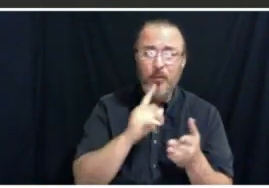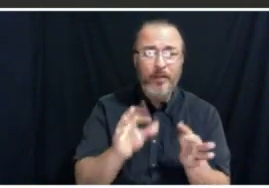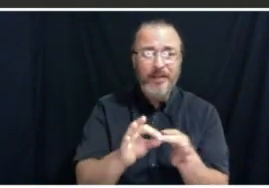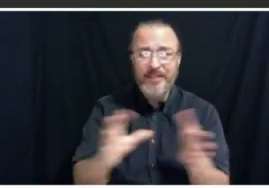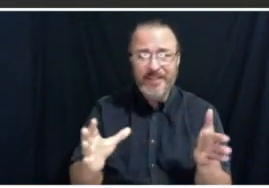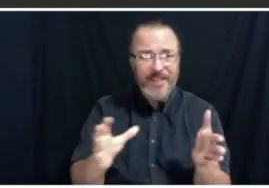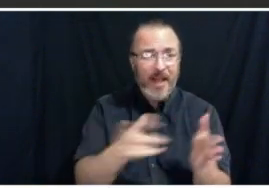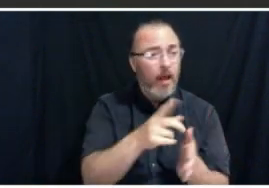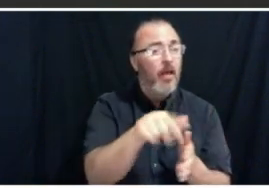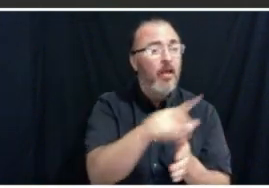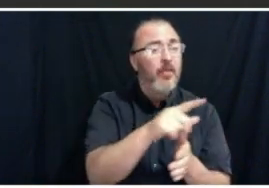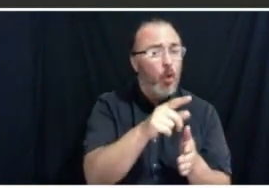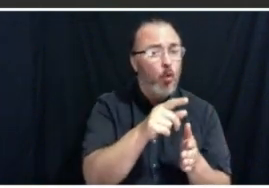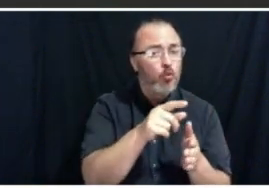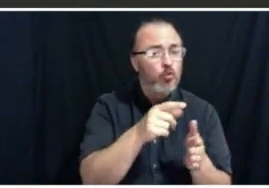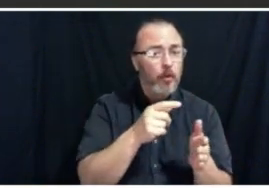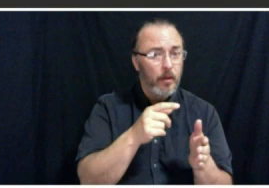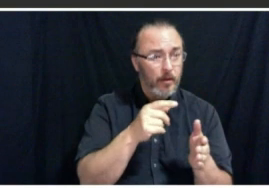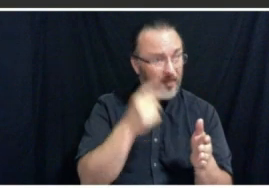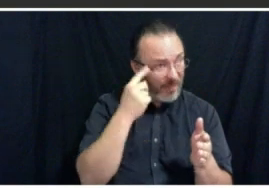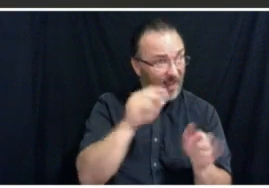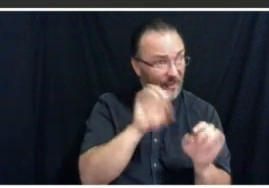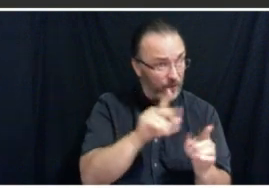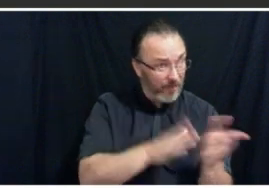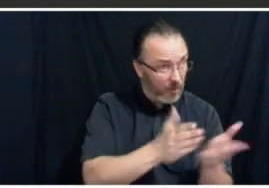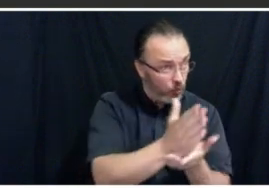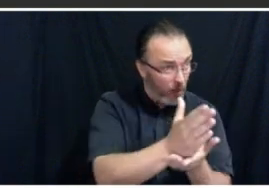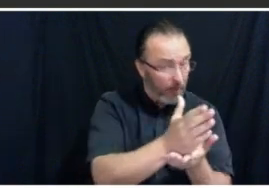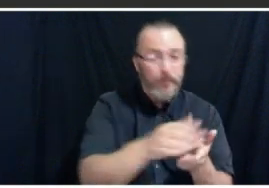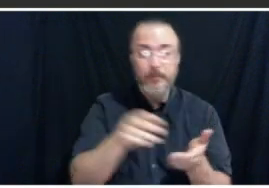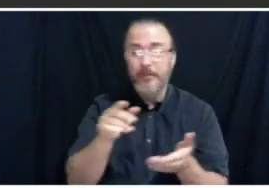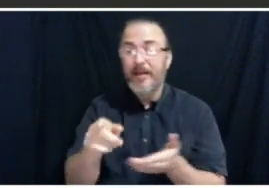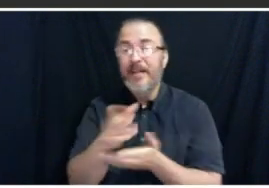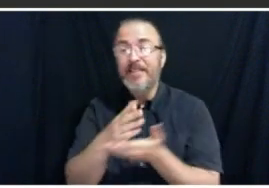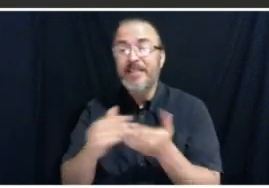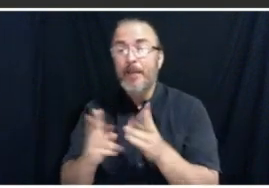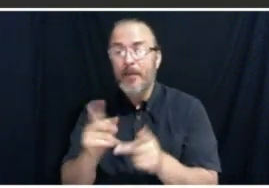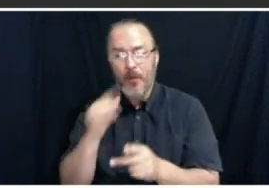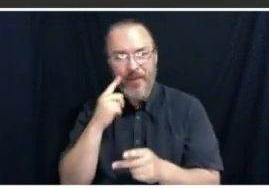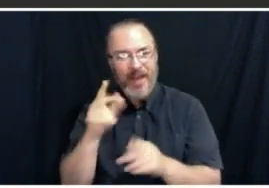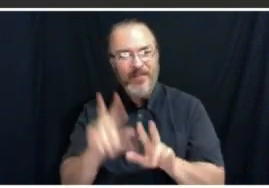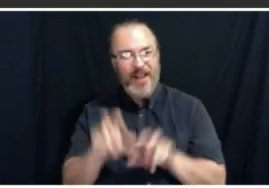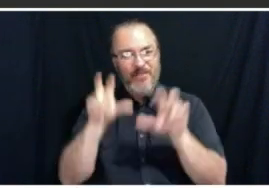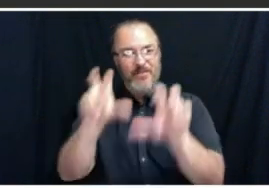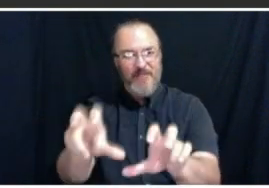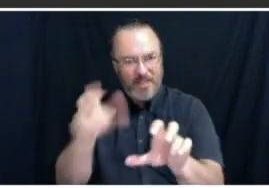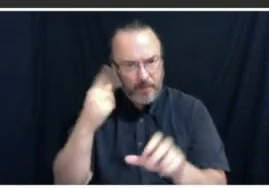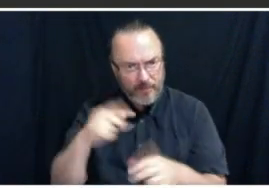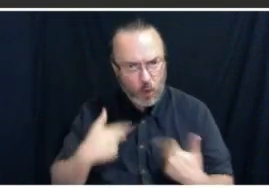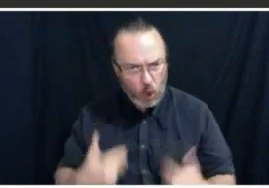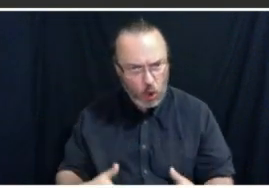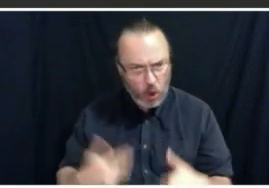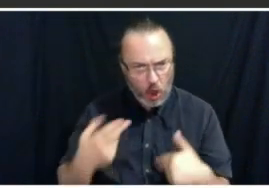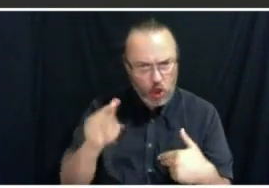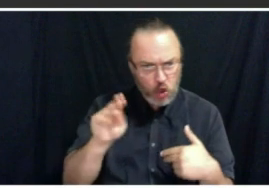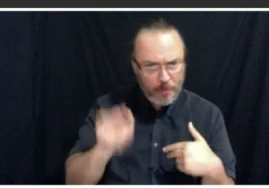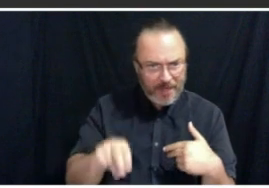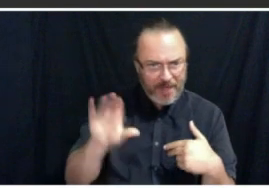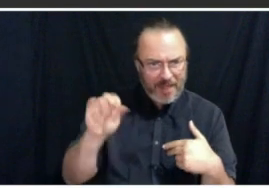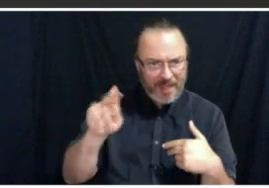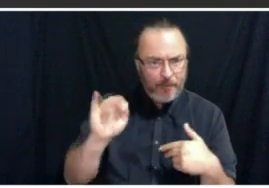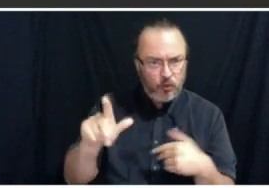of education as a right and those who favor narratives of education as an investment in human capital. The report argues that this distinction is